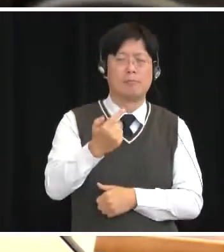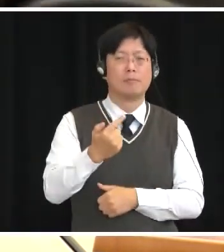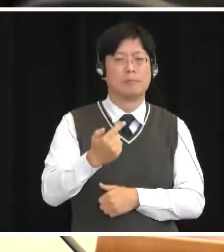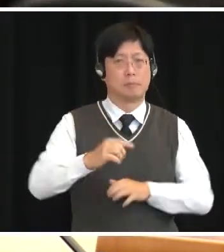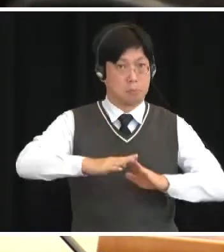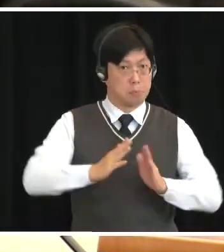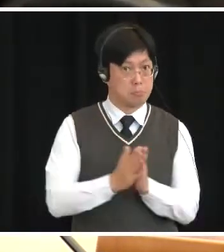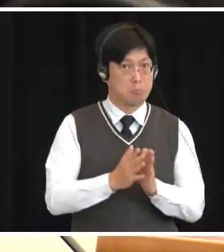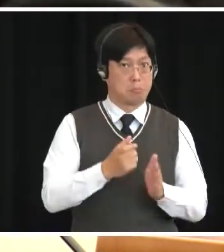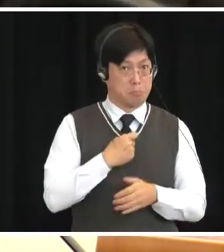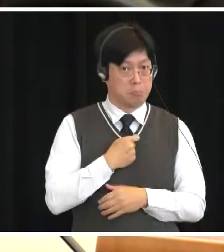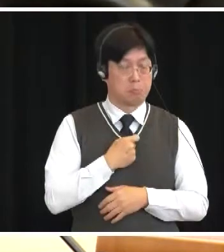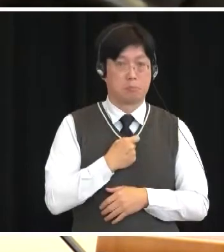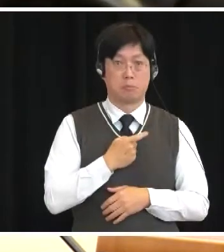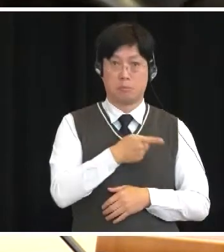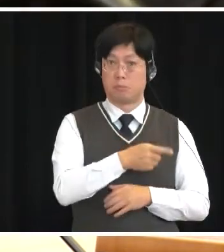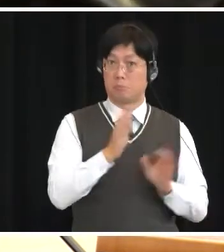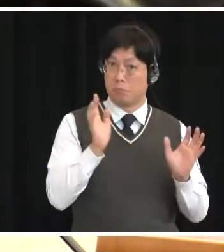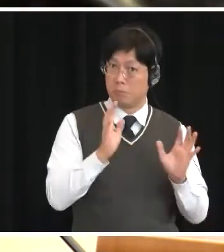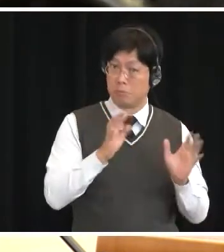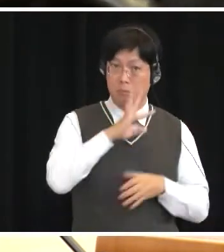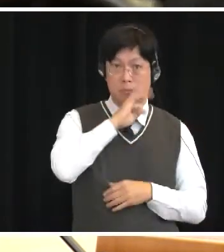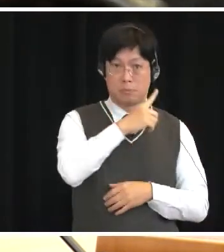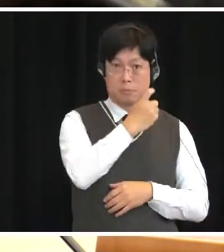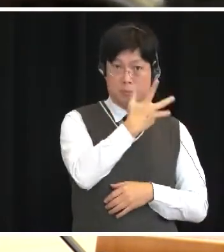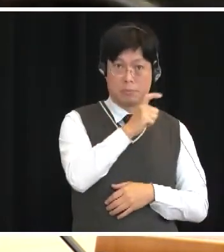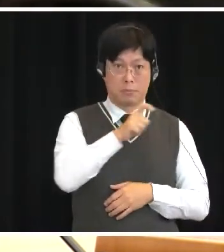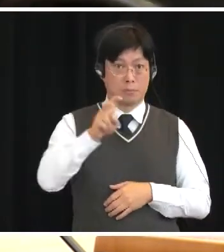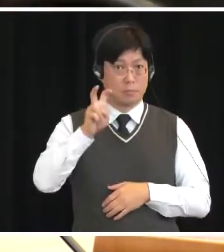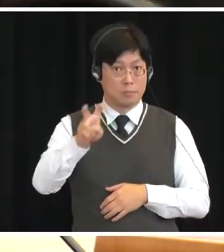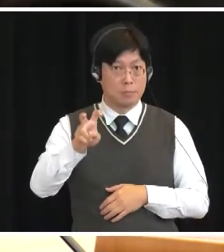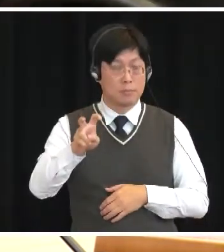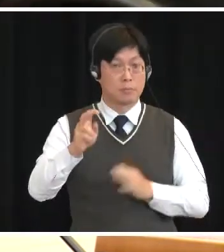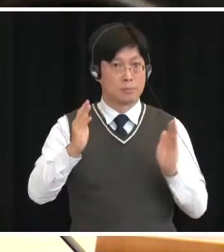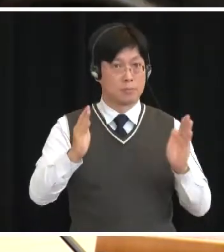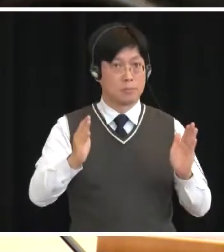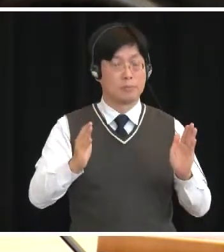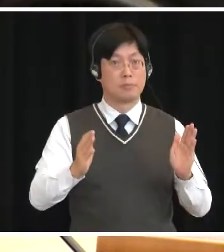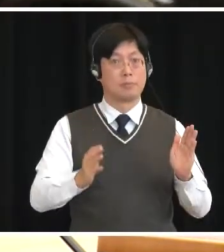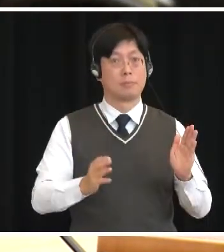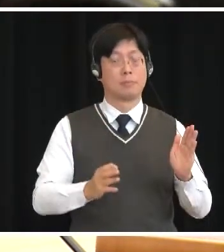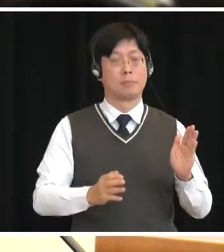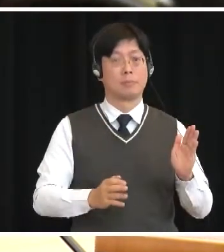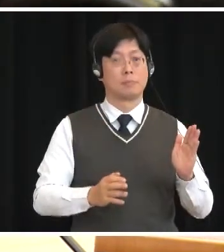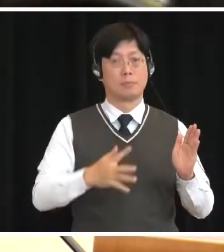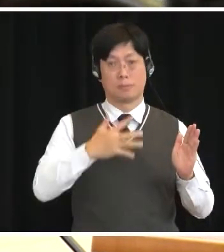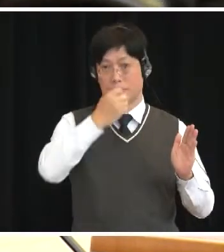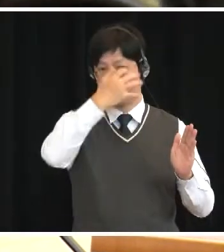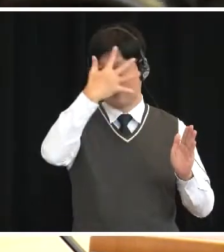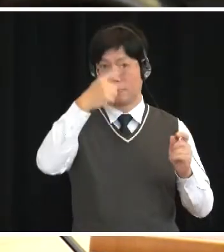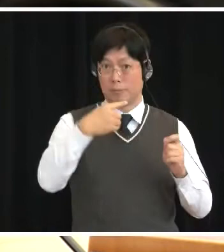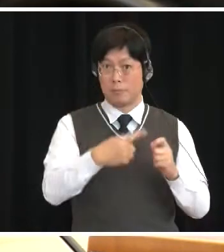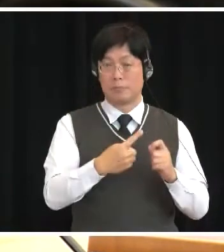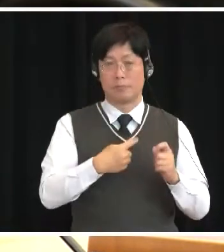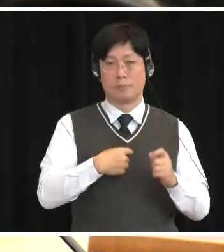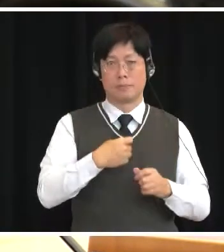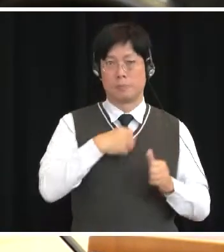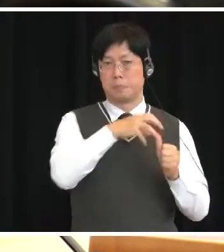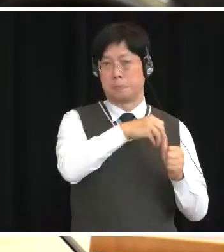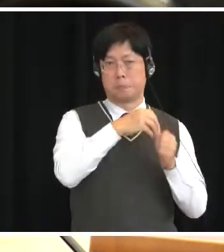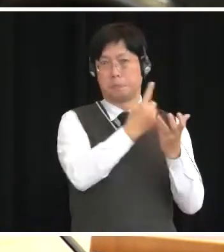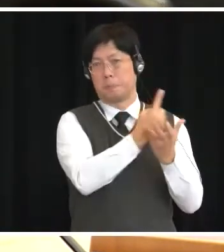is serious domestic violence and therefore it is necessary to take this person between 18 to